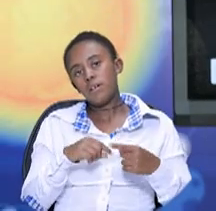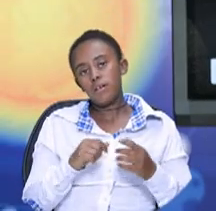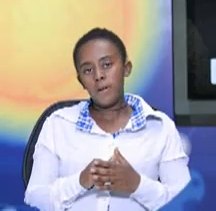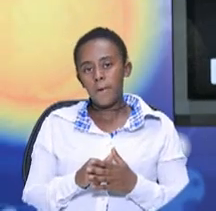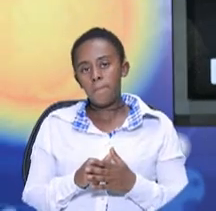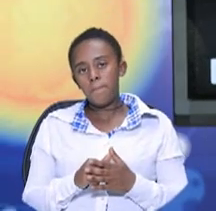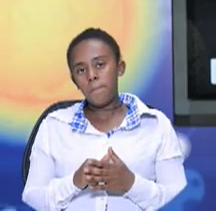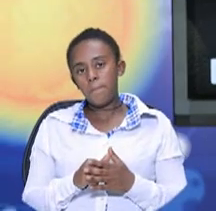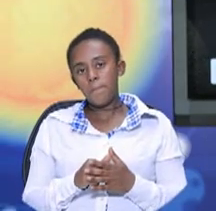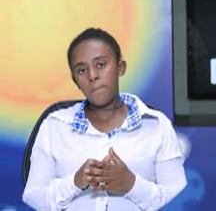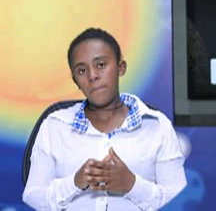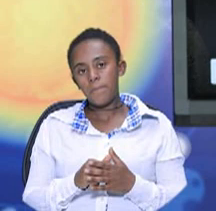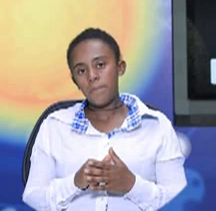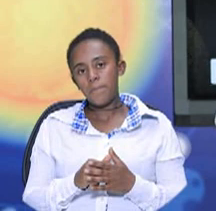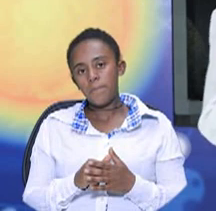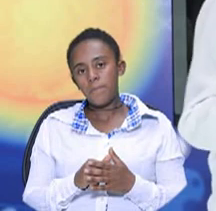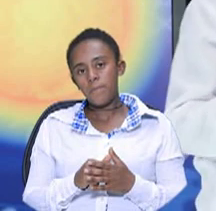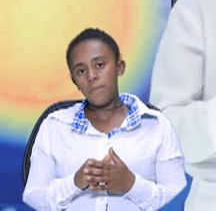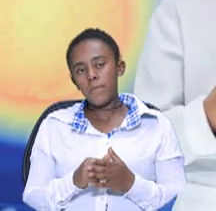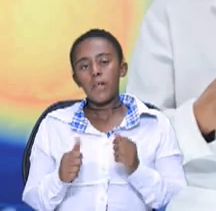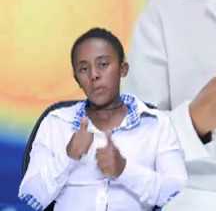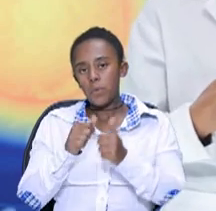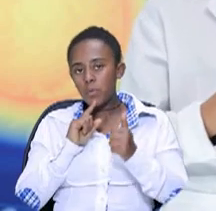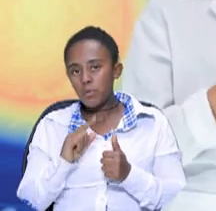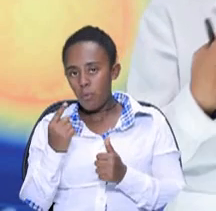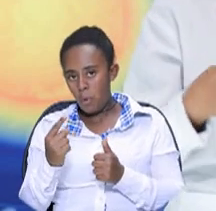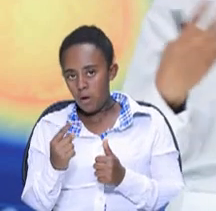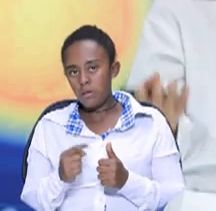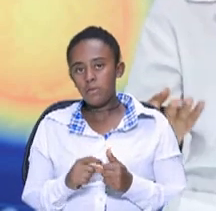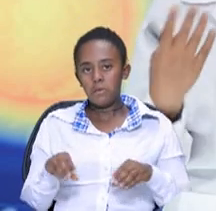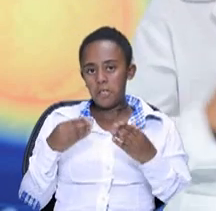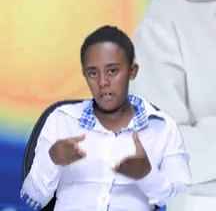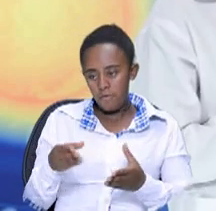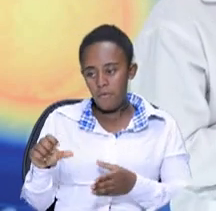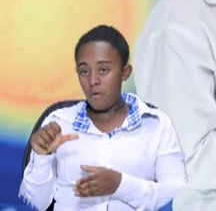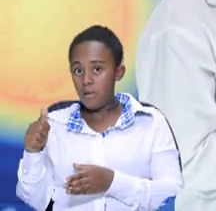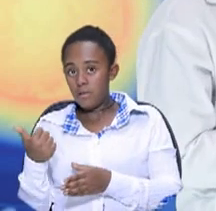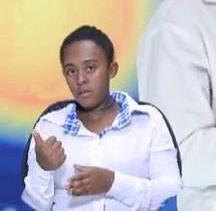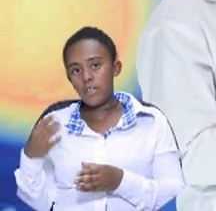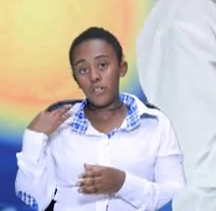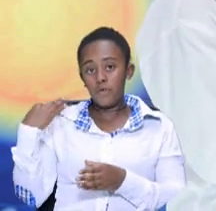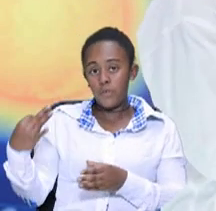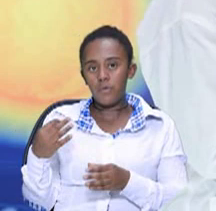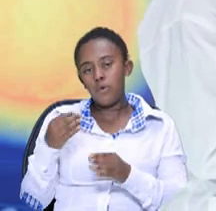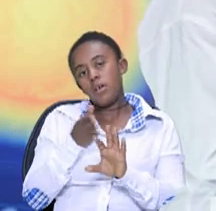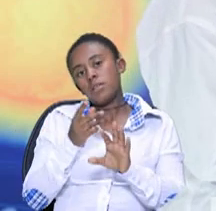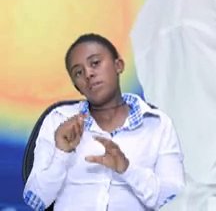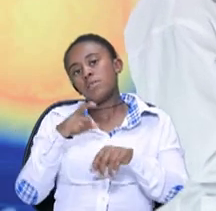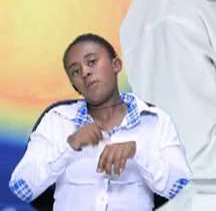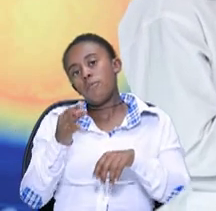blood transfusion, the process in which one give blood to other individual at the time